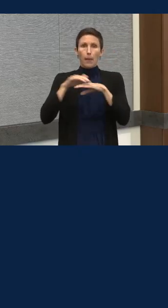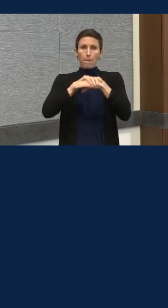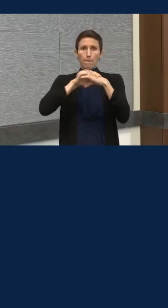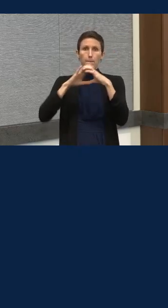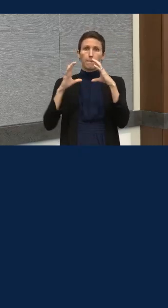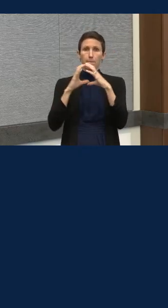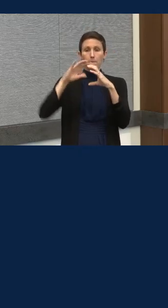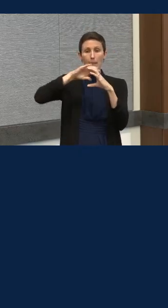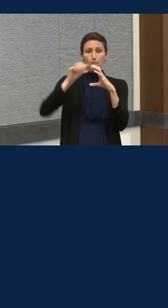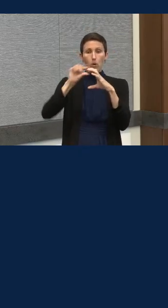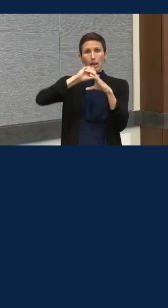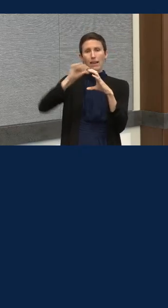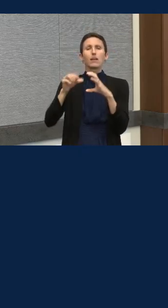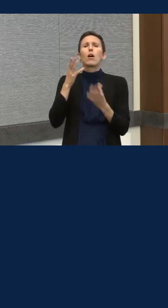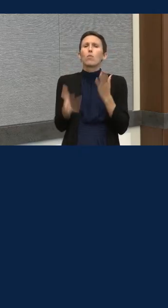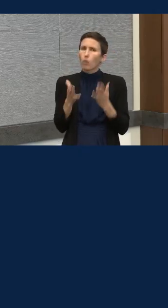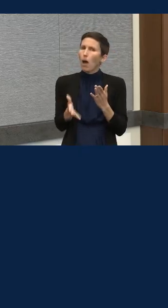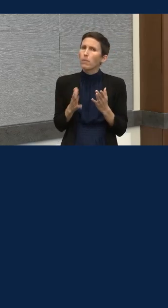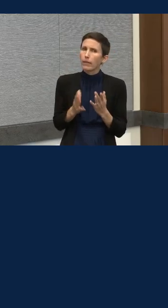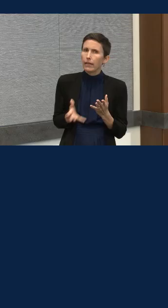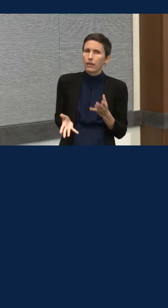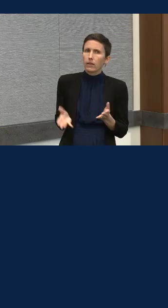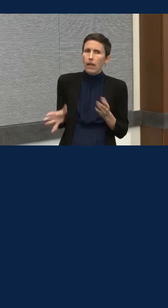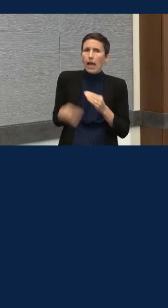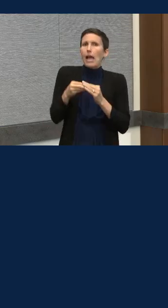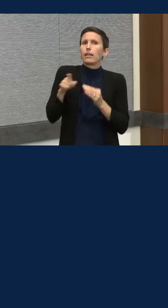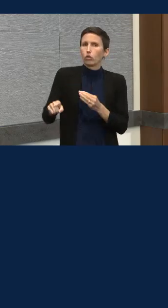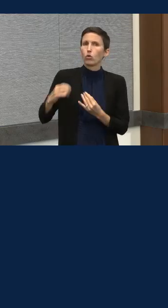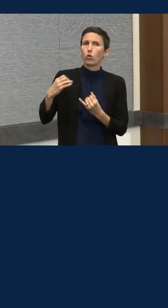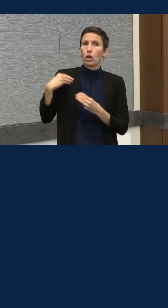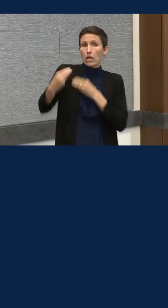to constitutive leanness as well. Thank you.